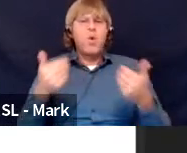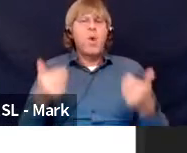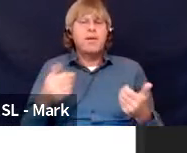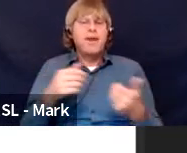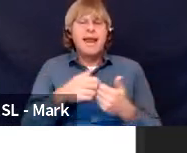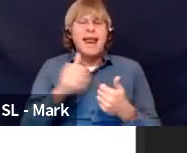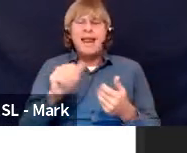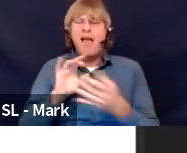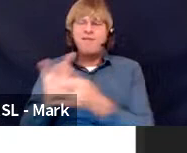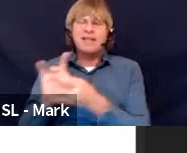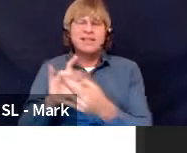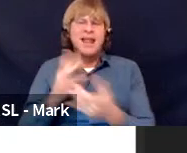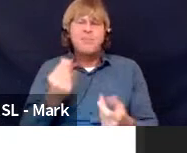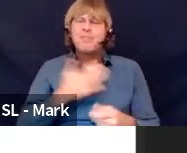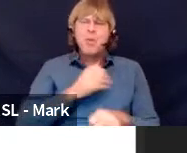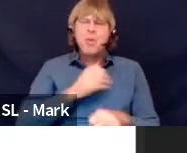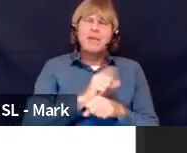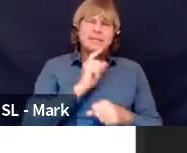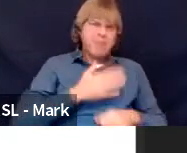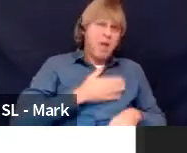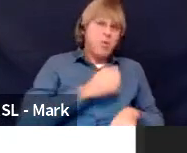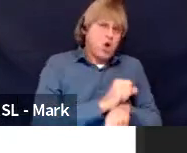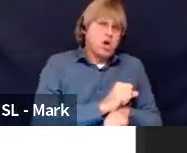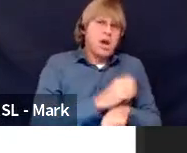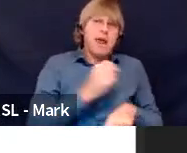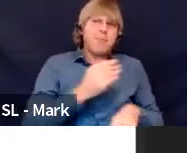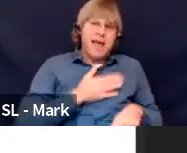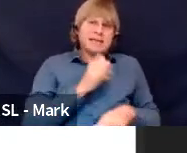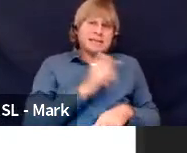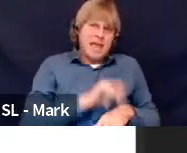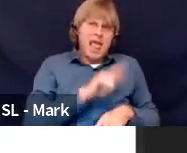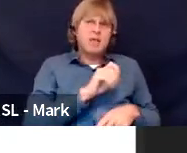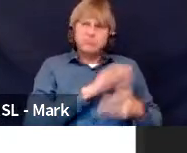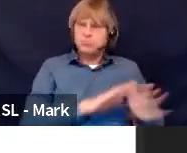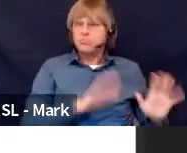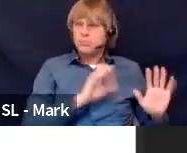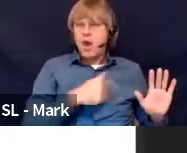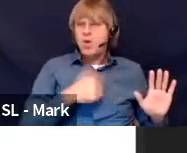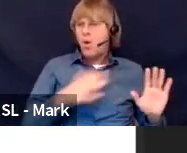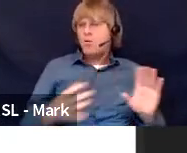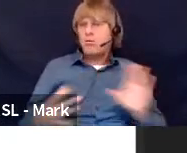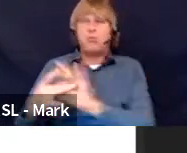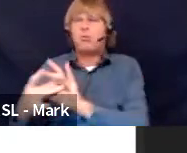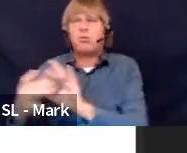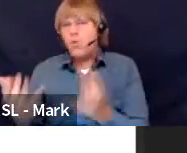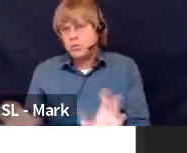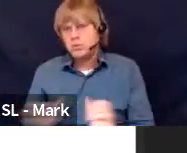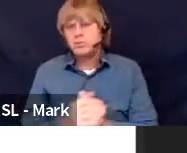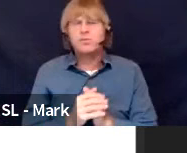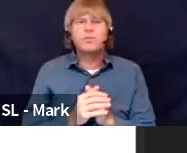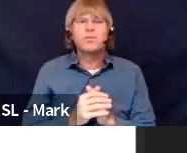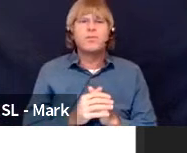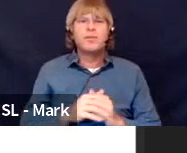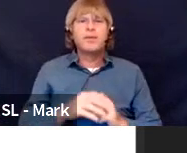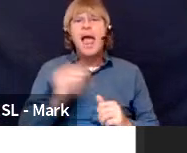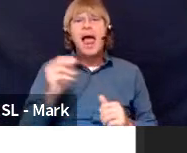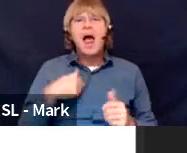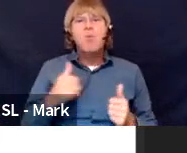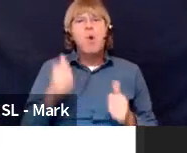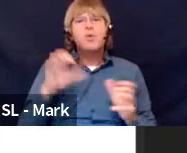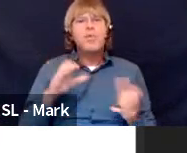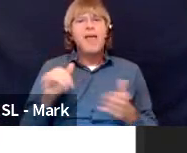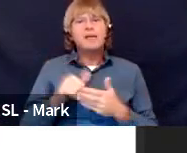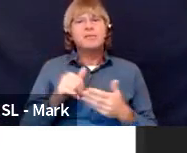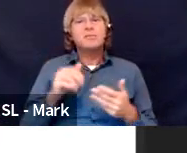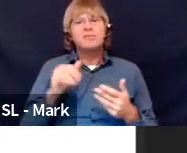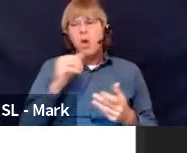other affiliation. And my work is my work and it's my style and all that. So I don't do things like that. And I don't do things that don't